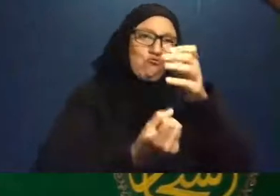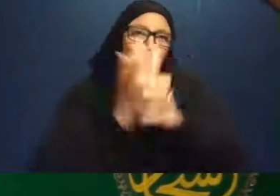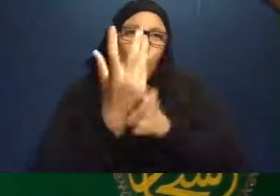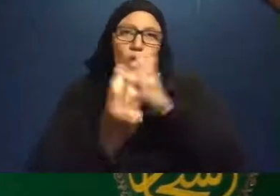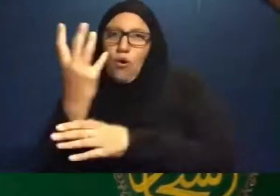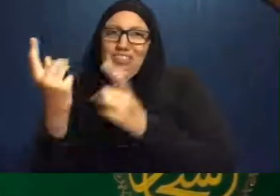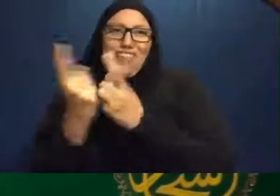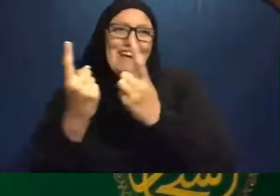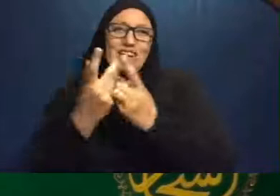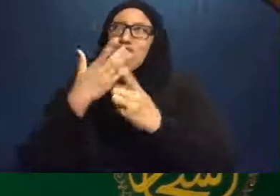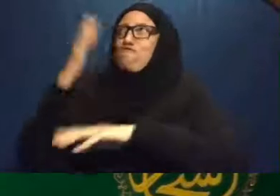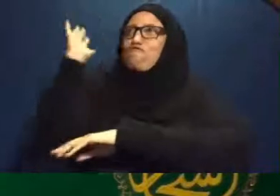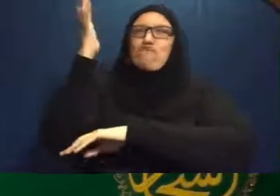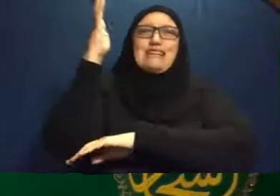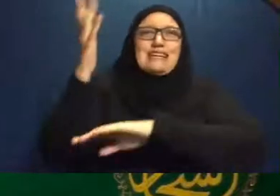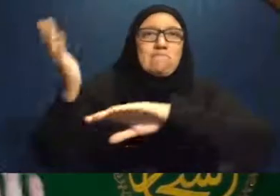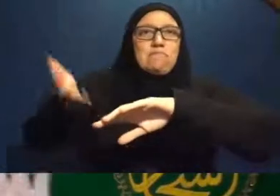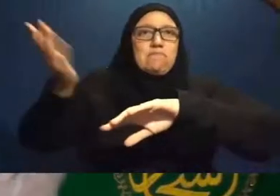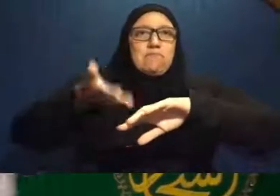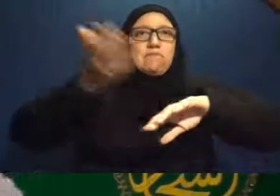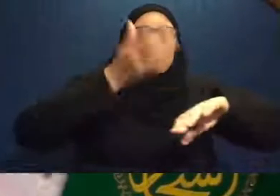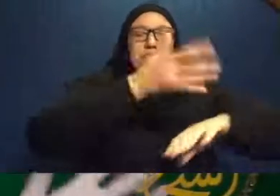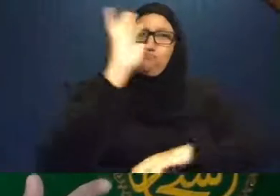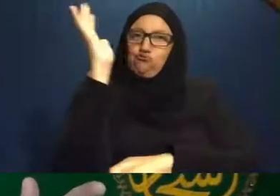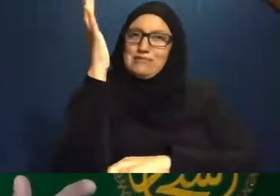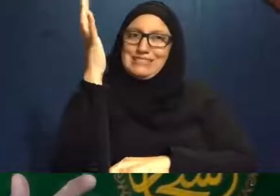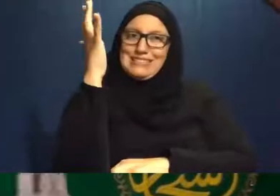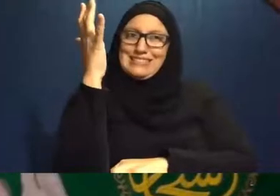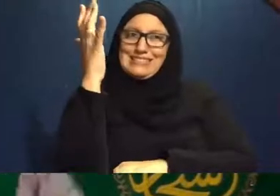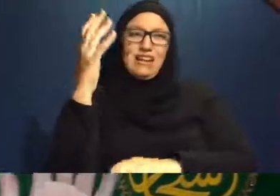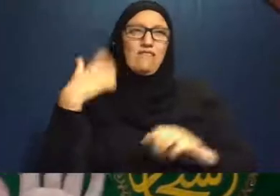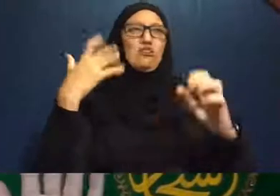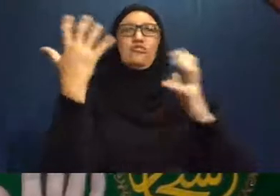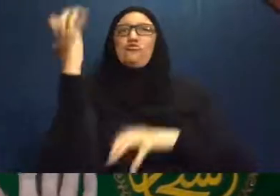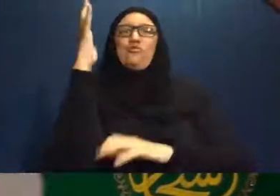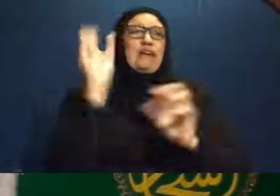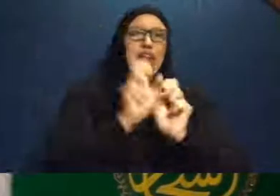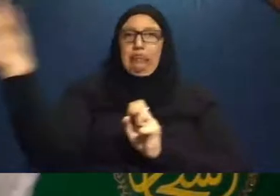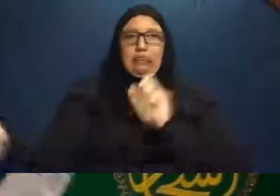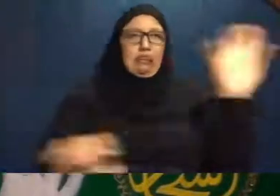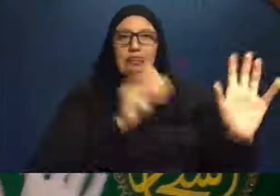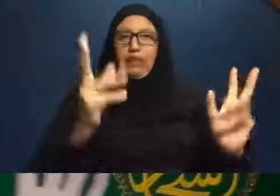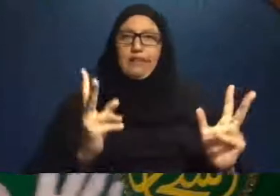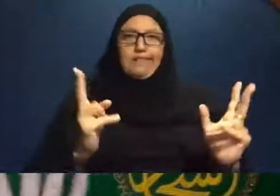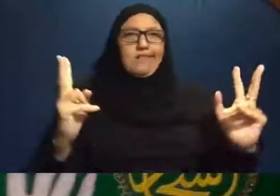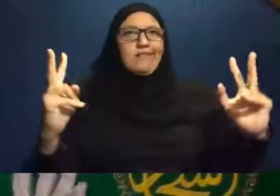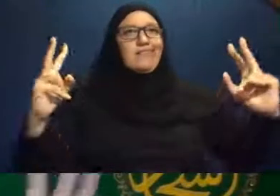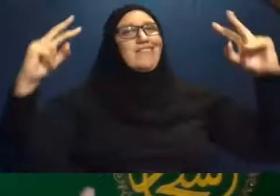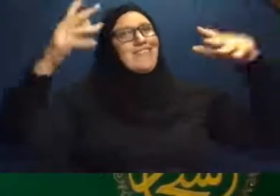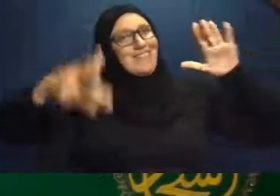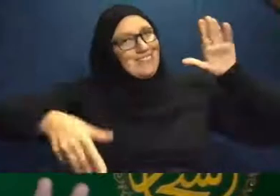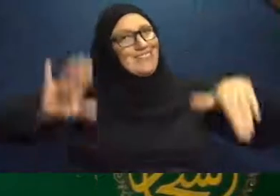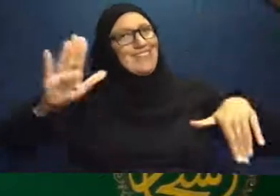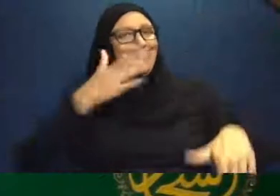green finger and you want to do some good job trimming the trees, the extra trees, you want your garden to